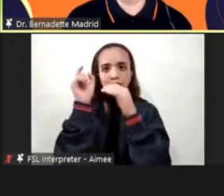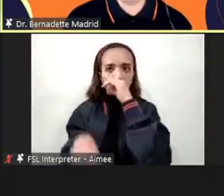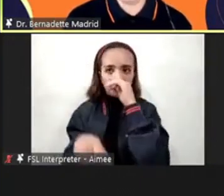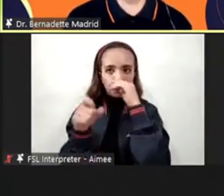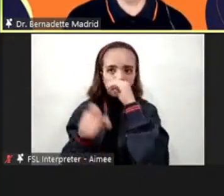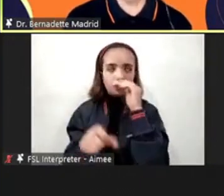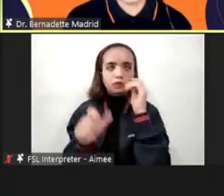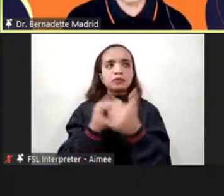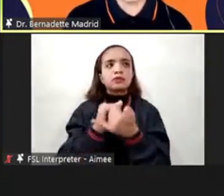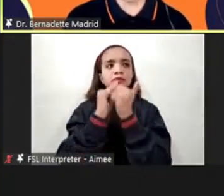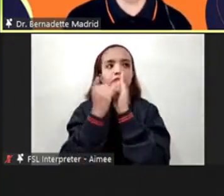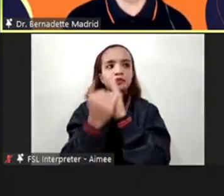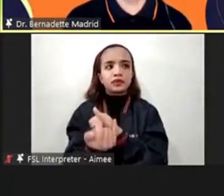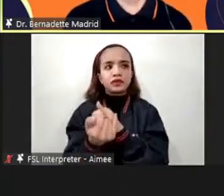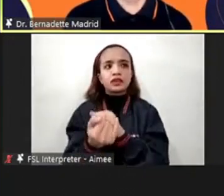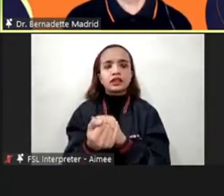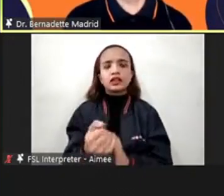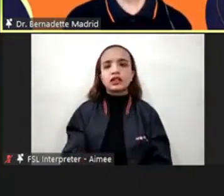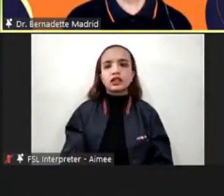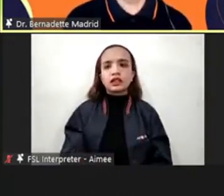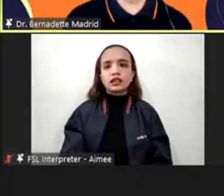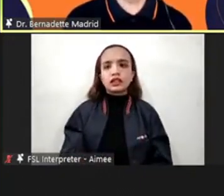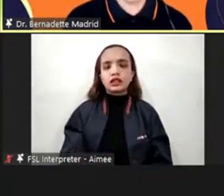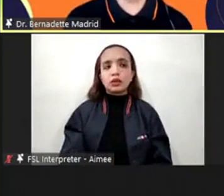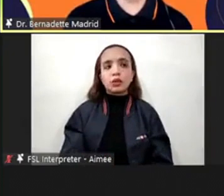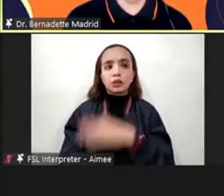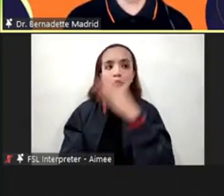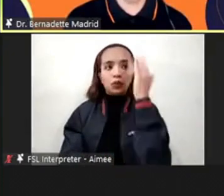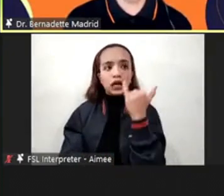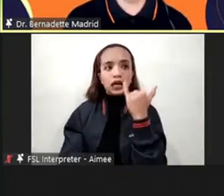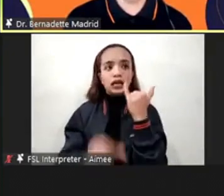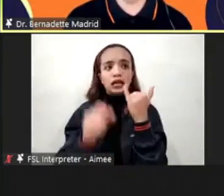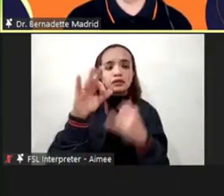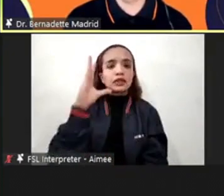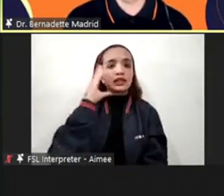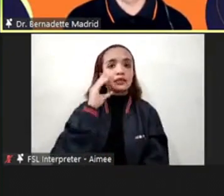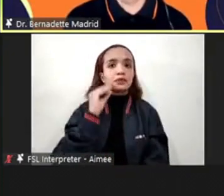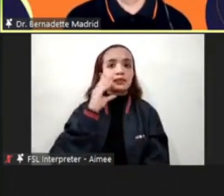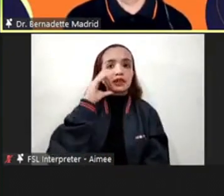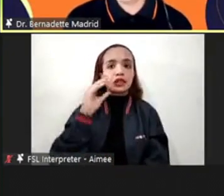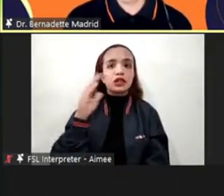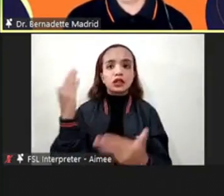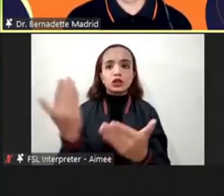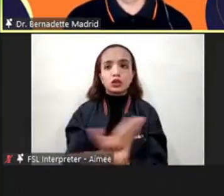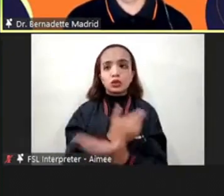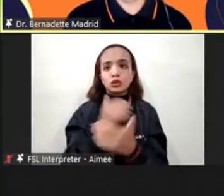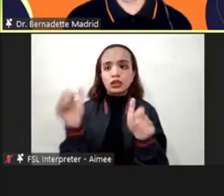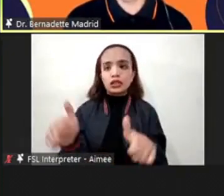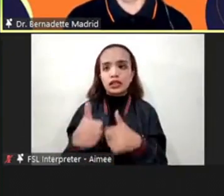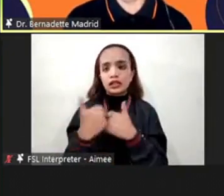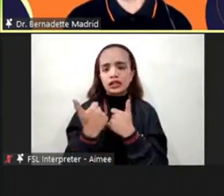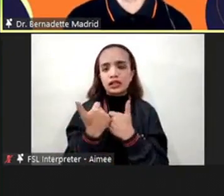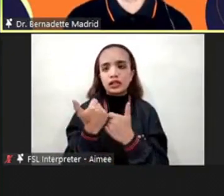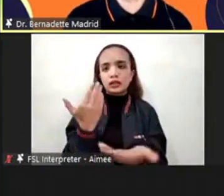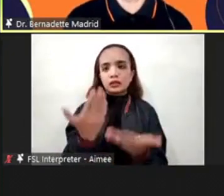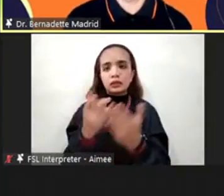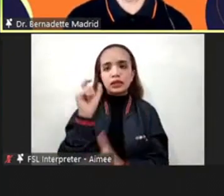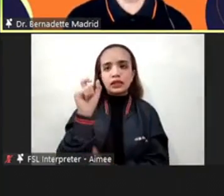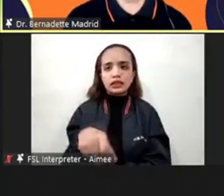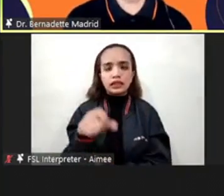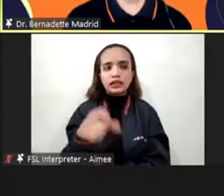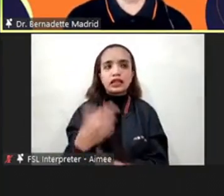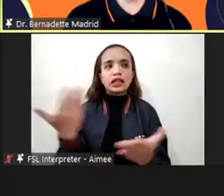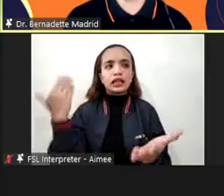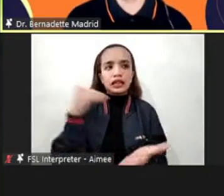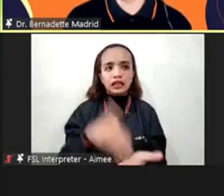then. Not too rigid, because when you are faced with a new challenge, baka you need to rethink how